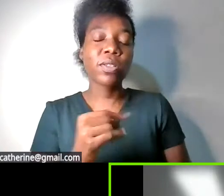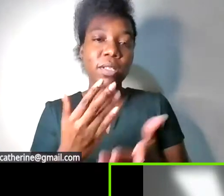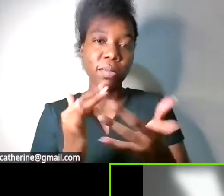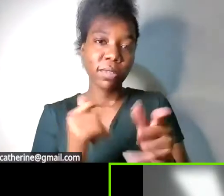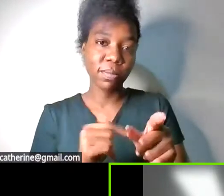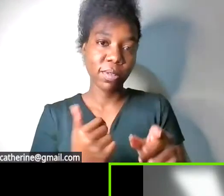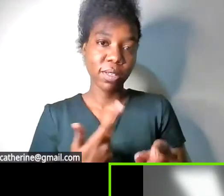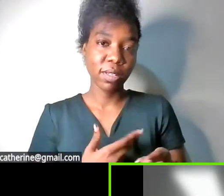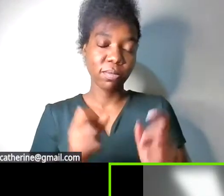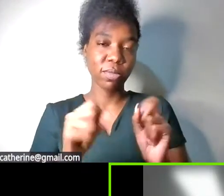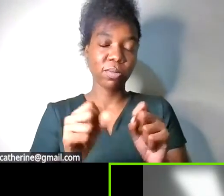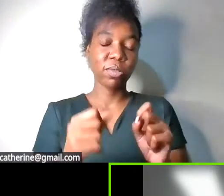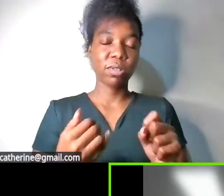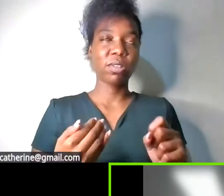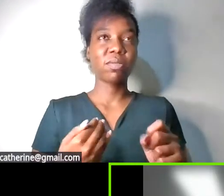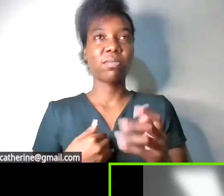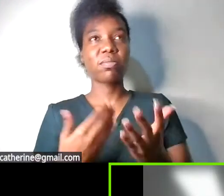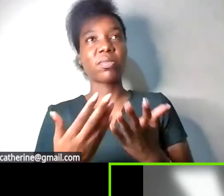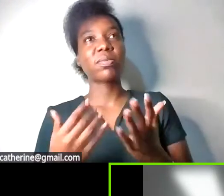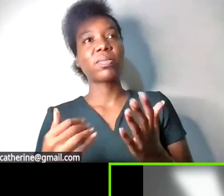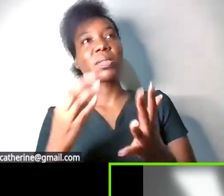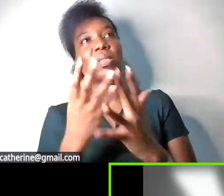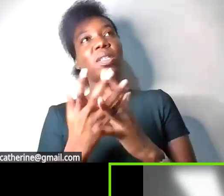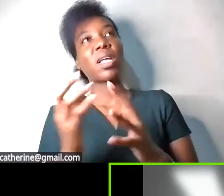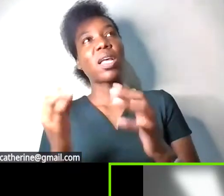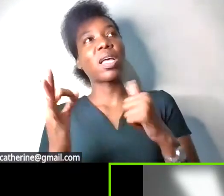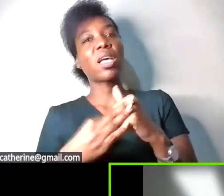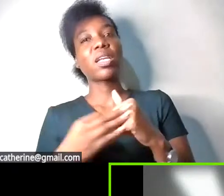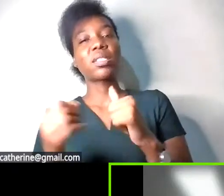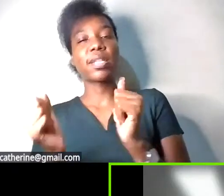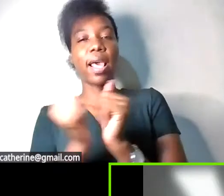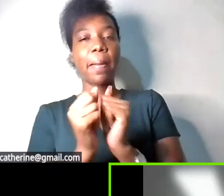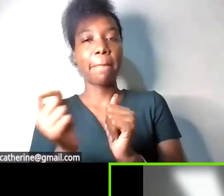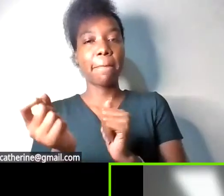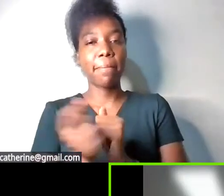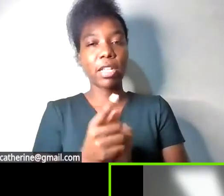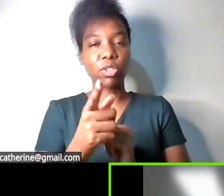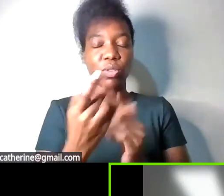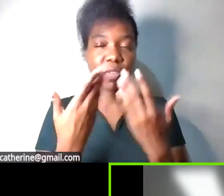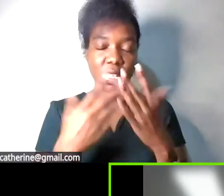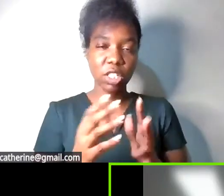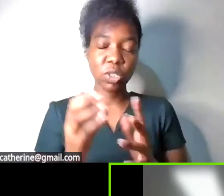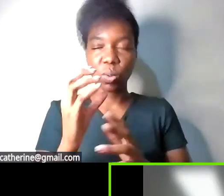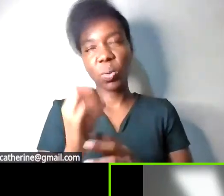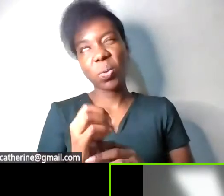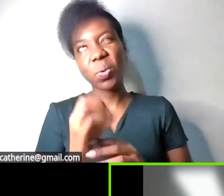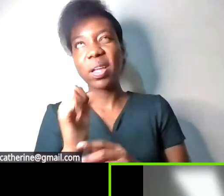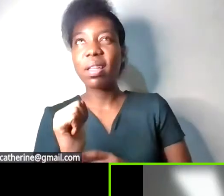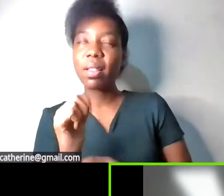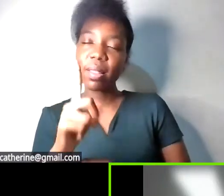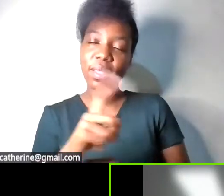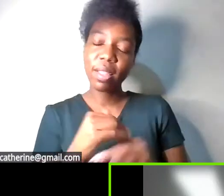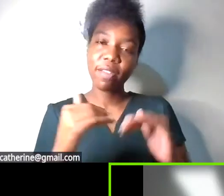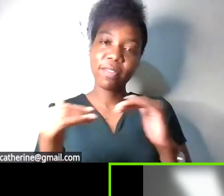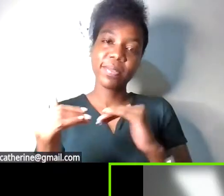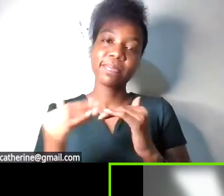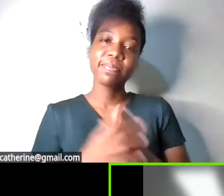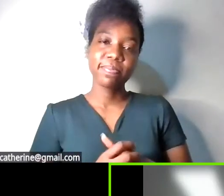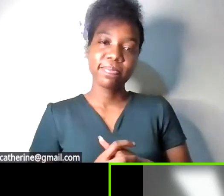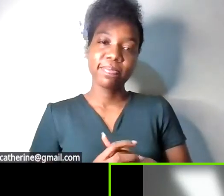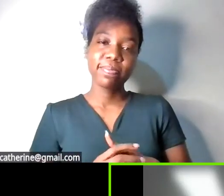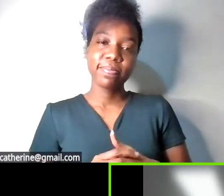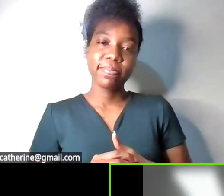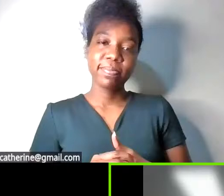up to between 8 to 10 months, you should be able to finish the whole levels of A level. That Yeah, it's good. Keep